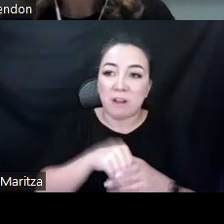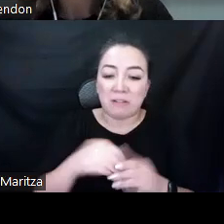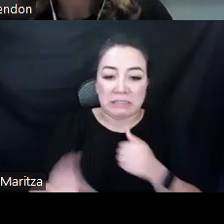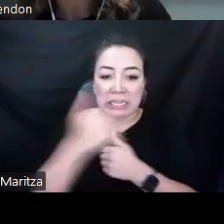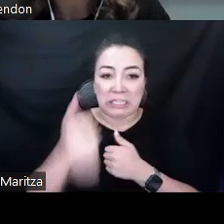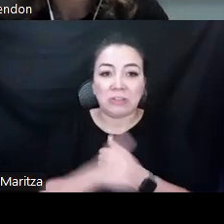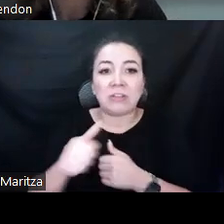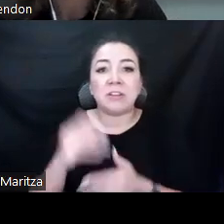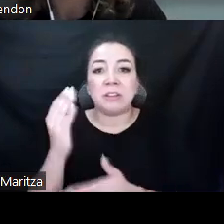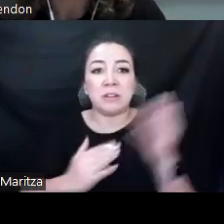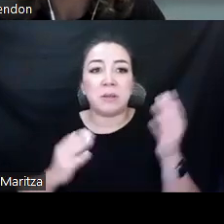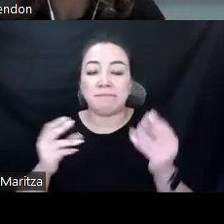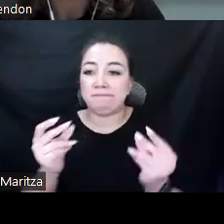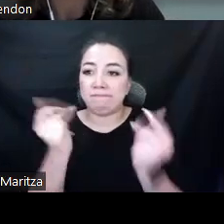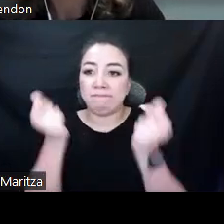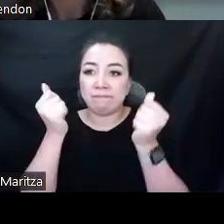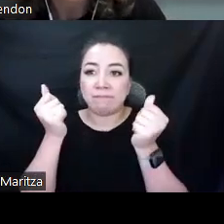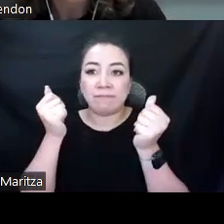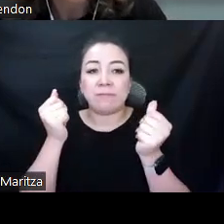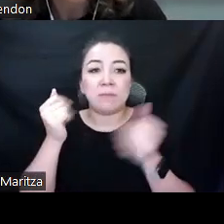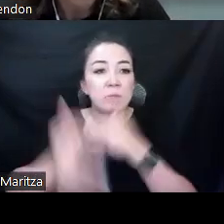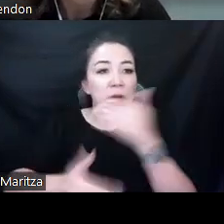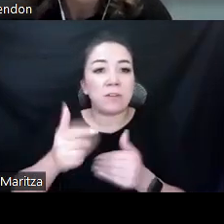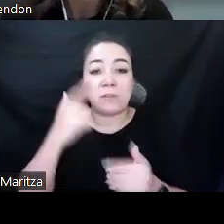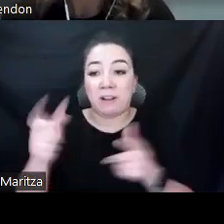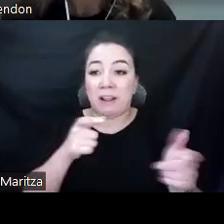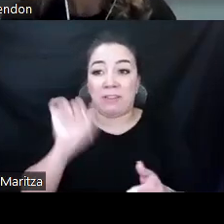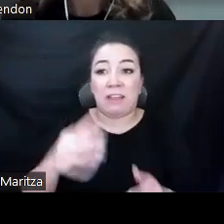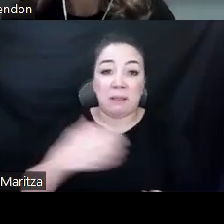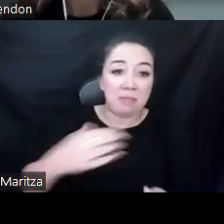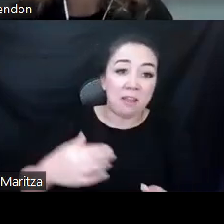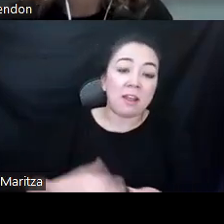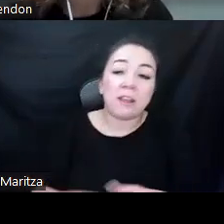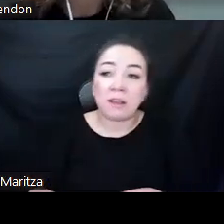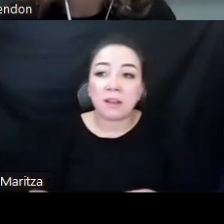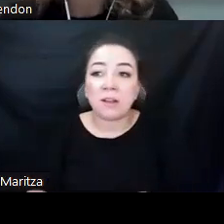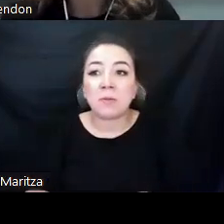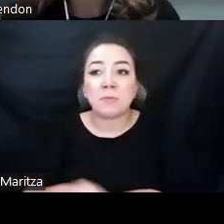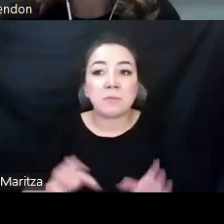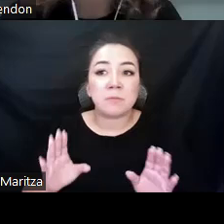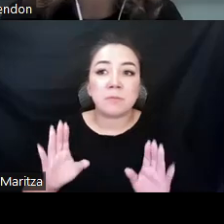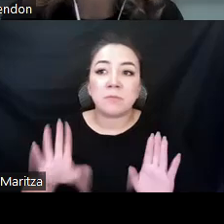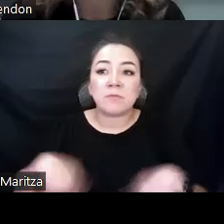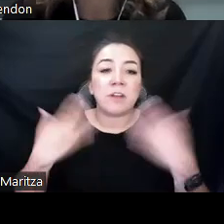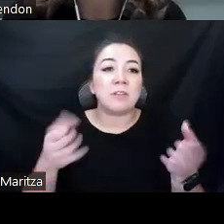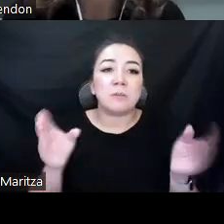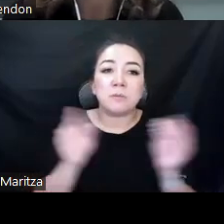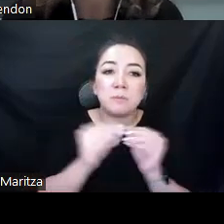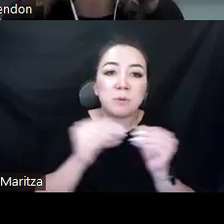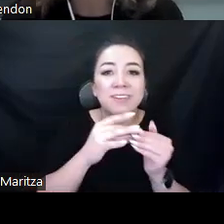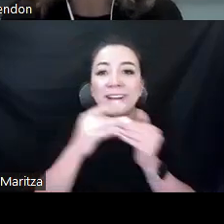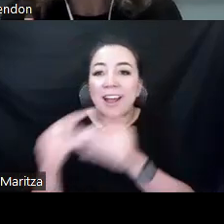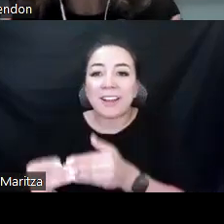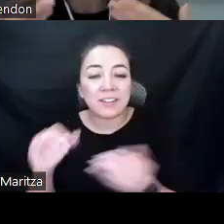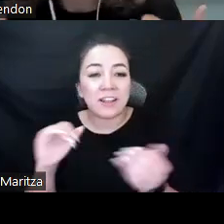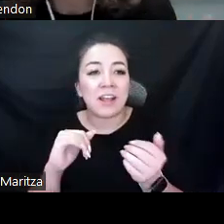some expedited process for handling that complaint, provides more guidance on how, if